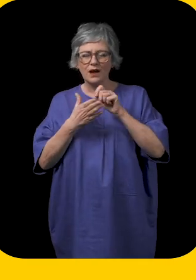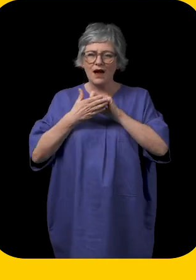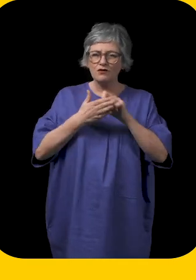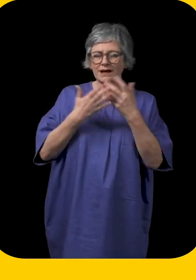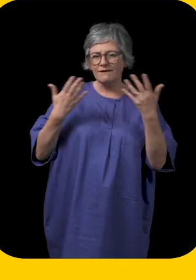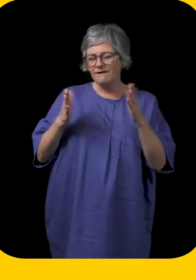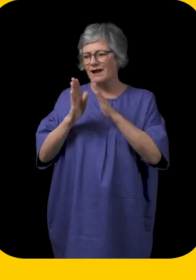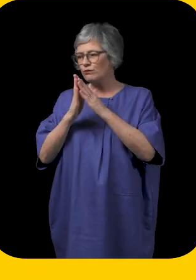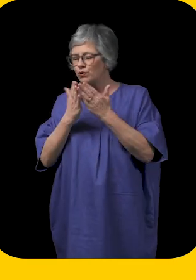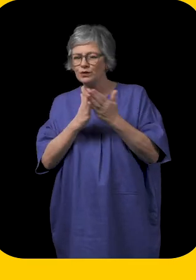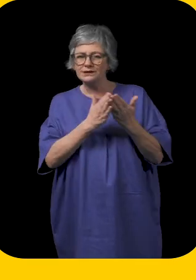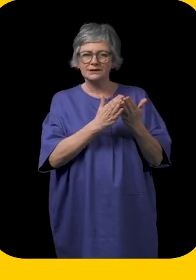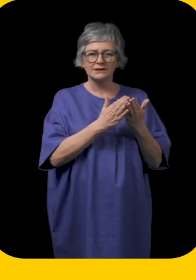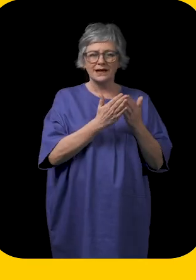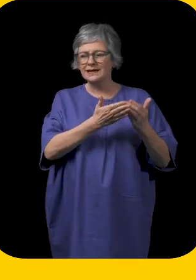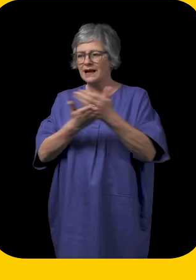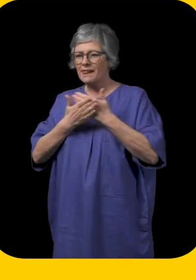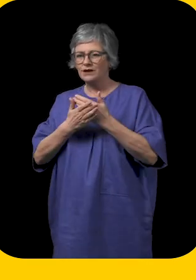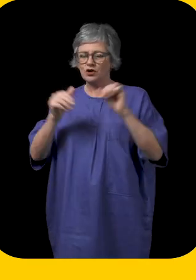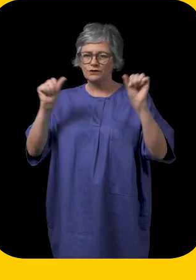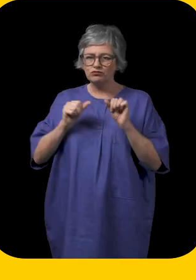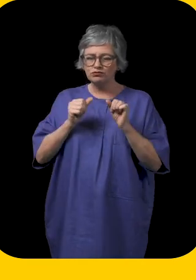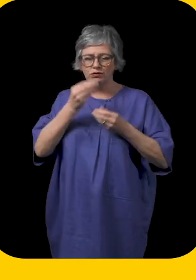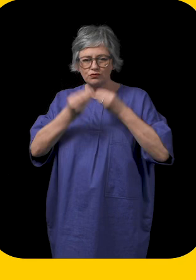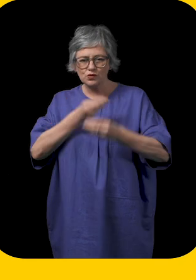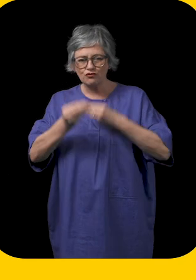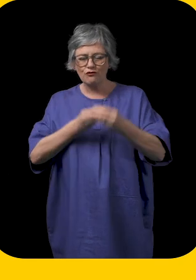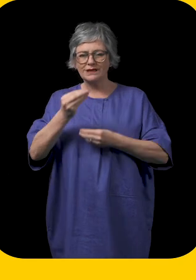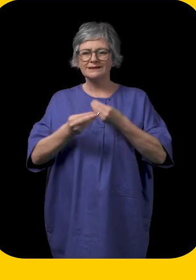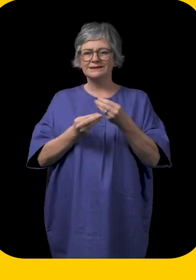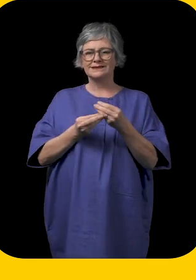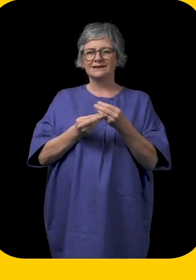written 5 novels and a collection of short stories.